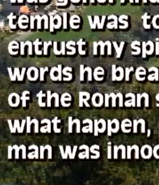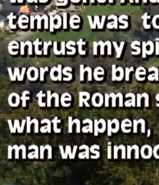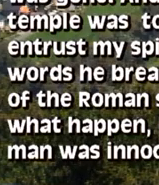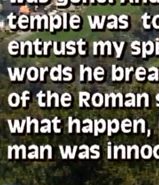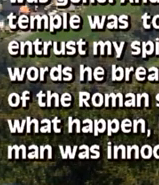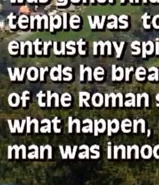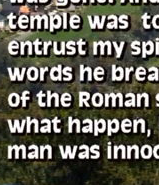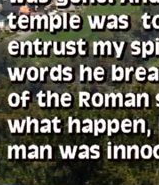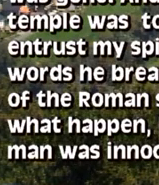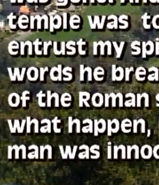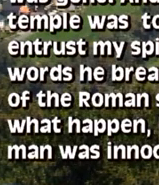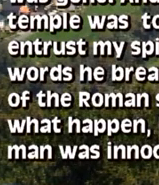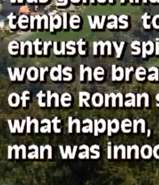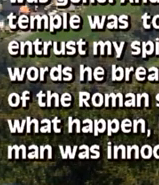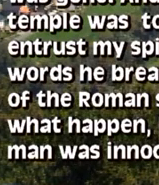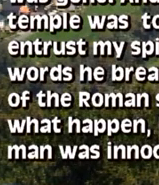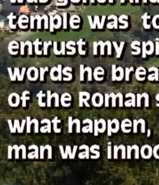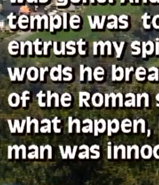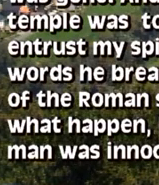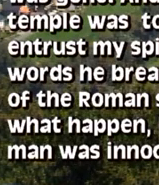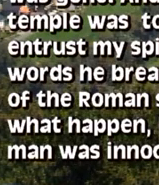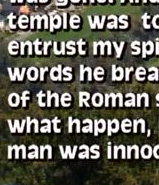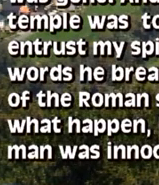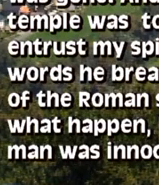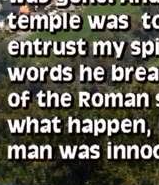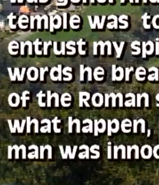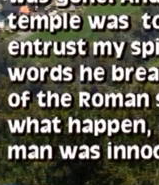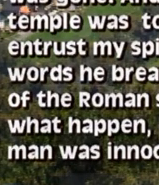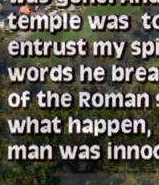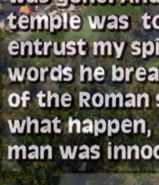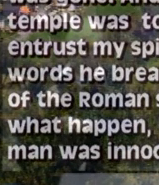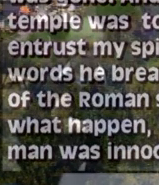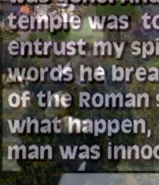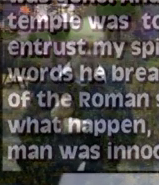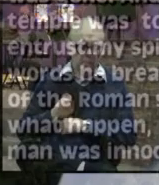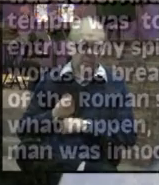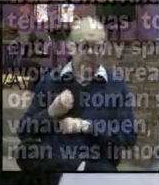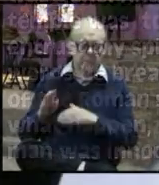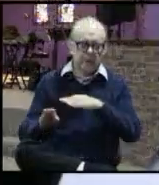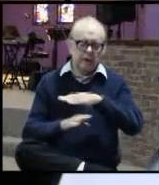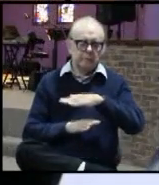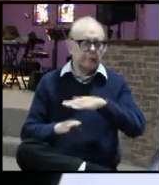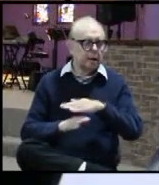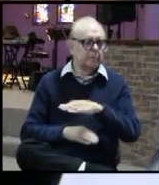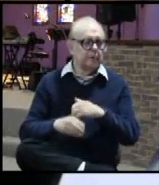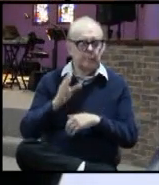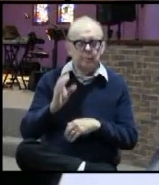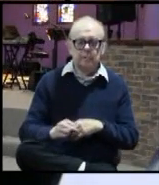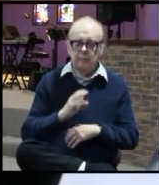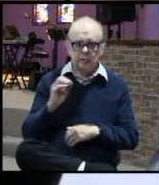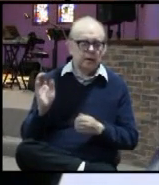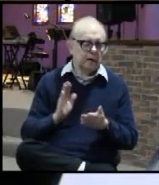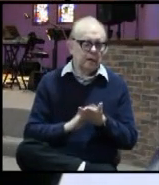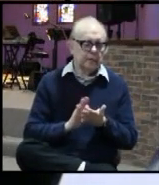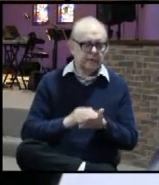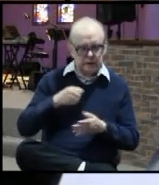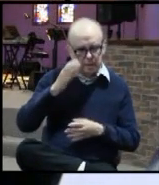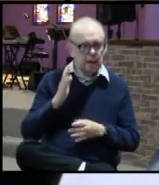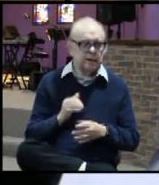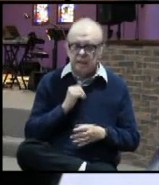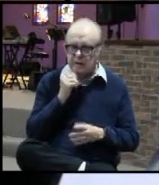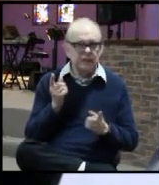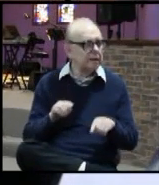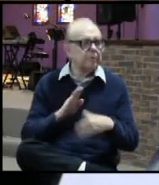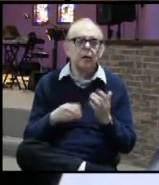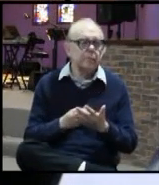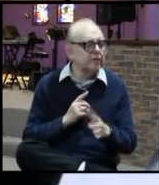There is no way that a Roman centurion would be at the foot of the cross praising God. That is not an everyday event